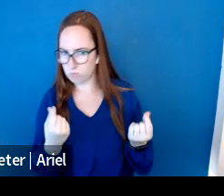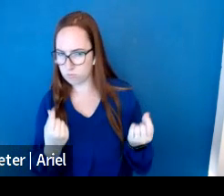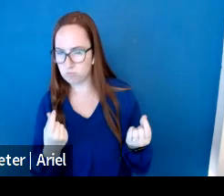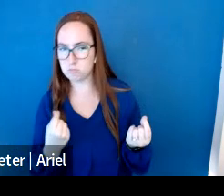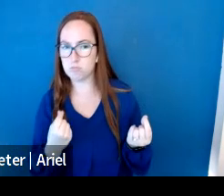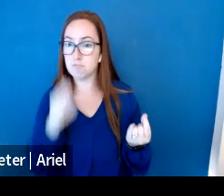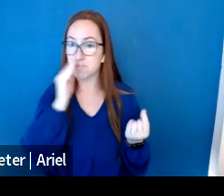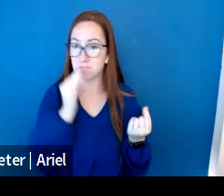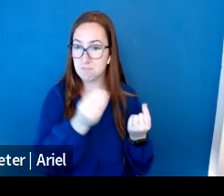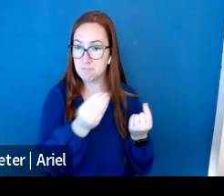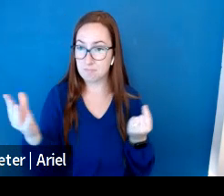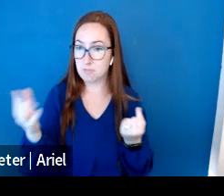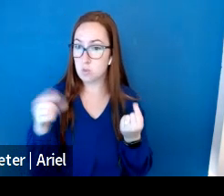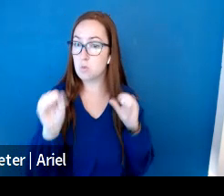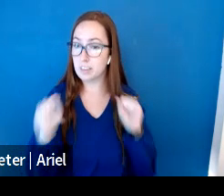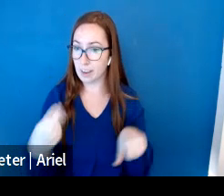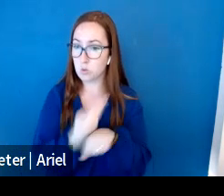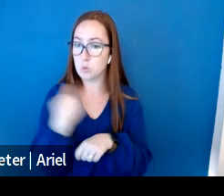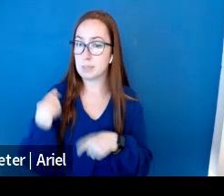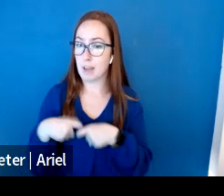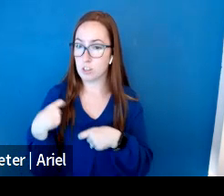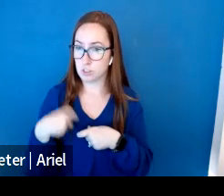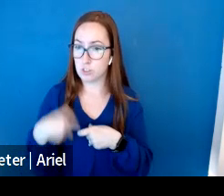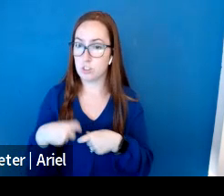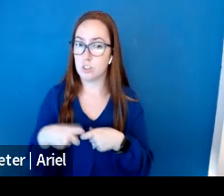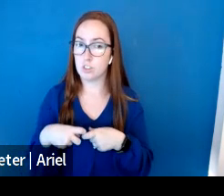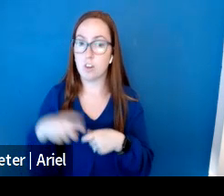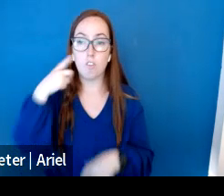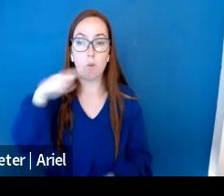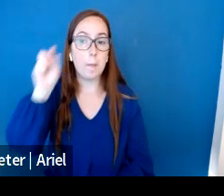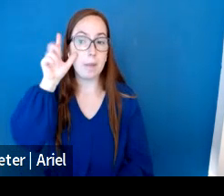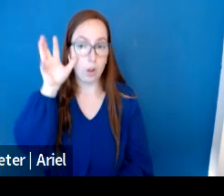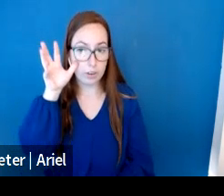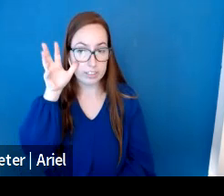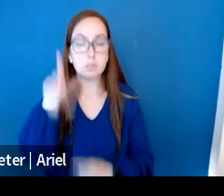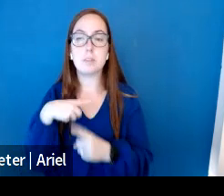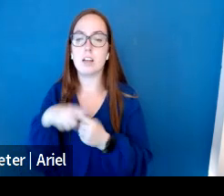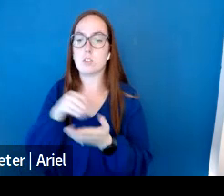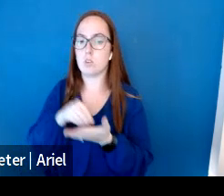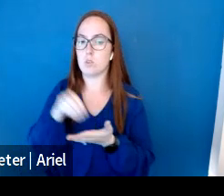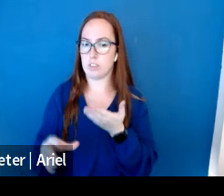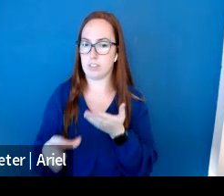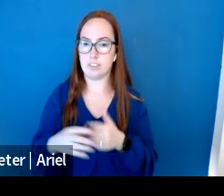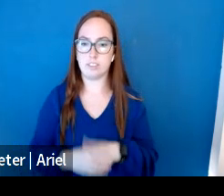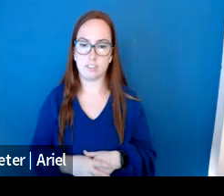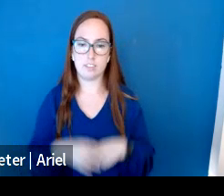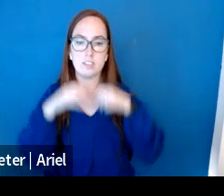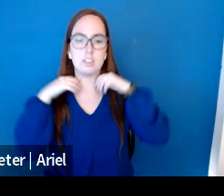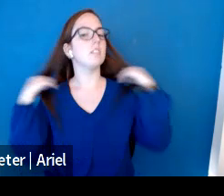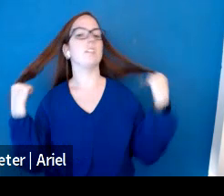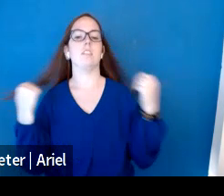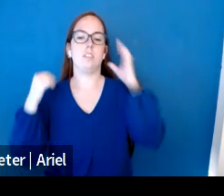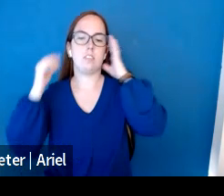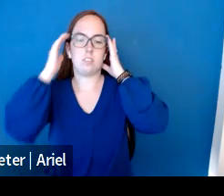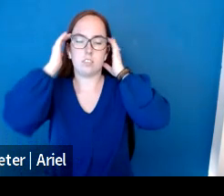it is available in Spanish for the parent as well as the student. So it's not available